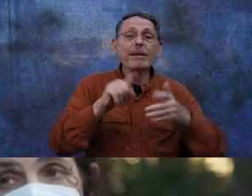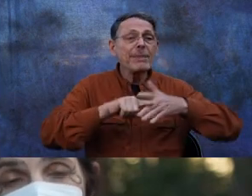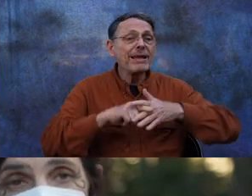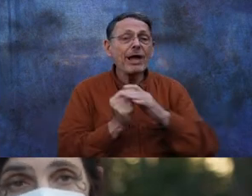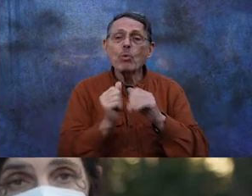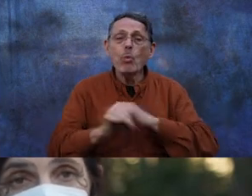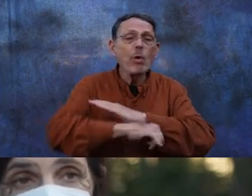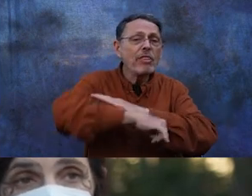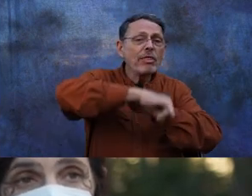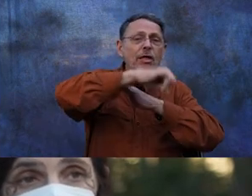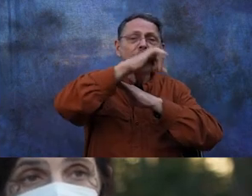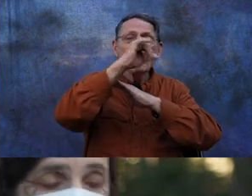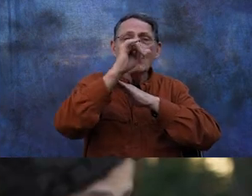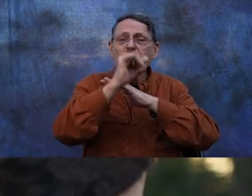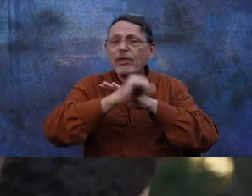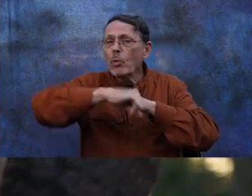with the